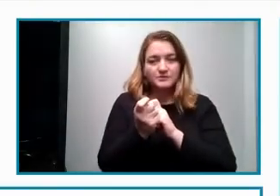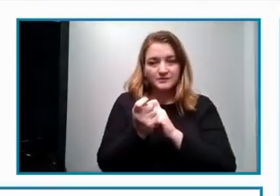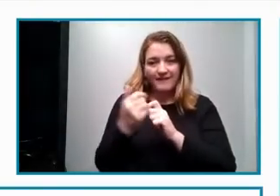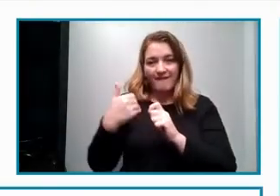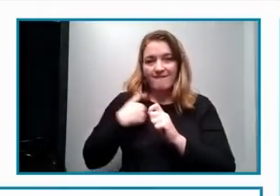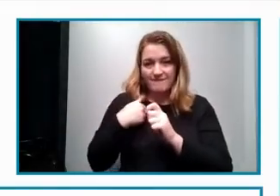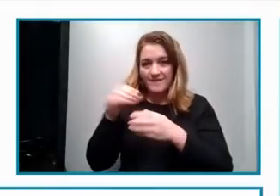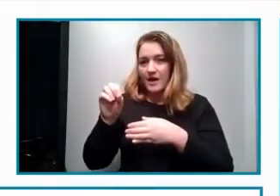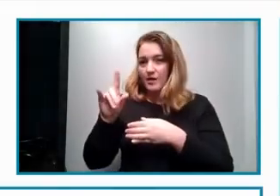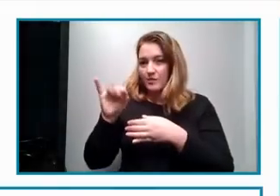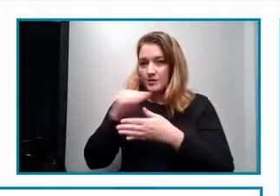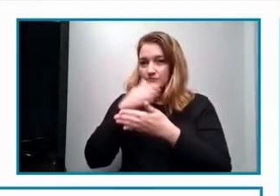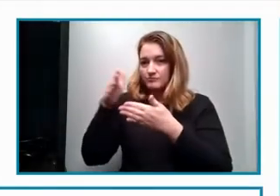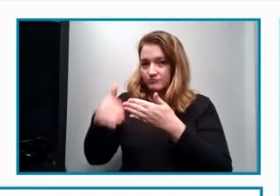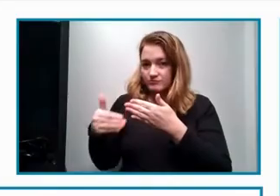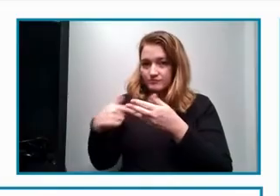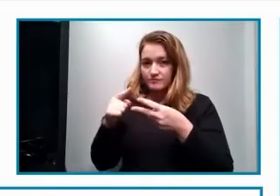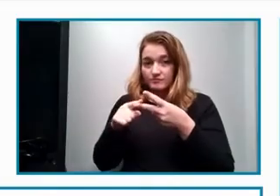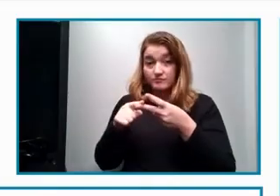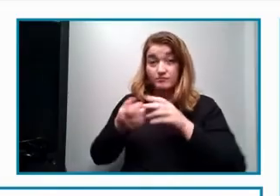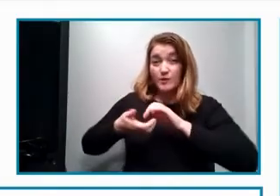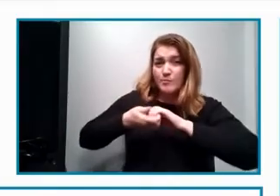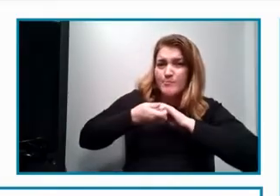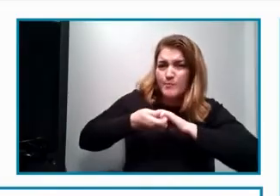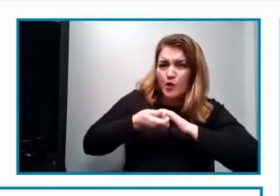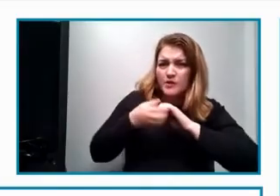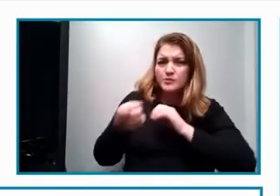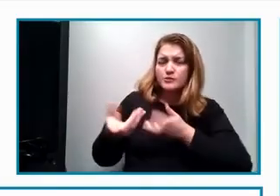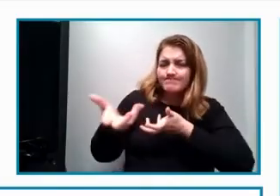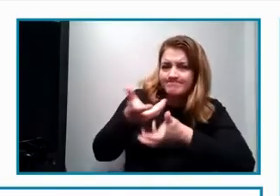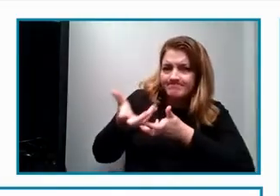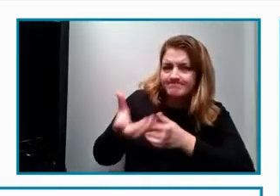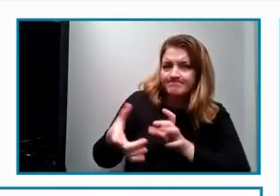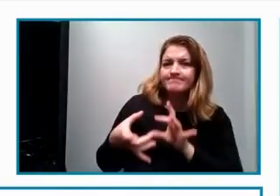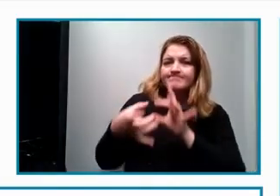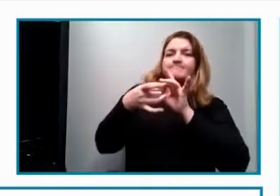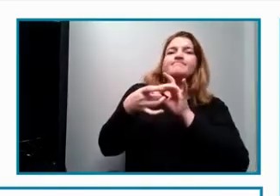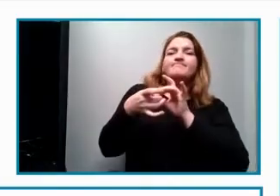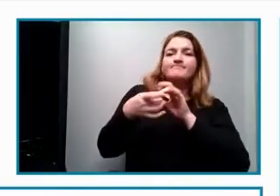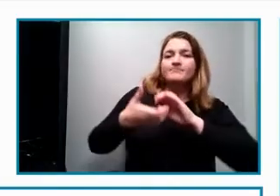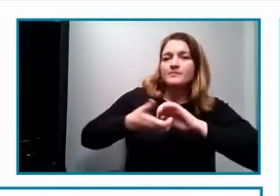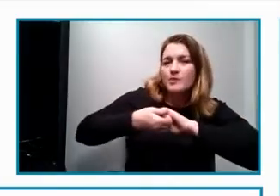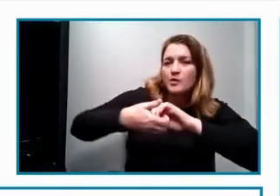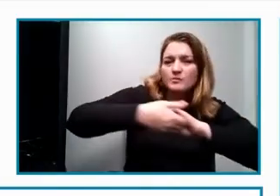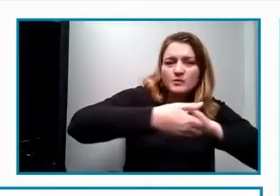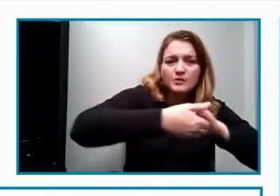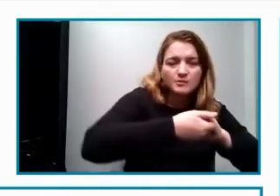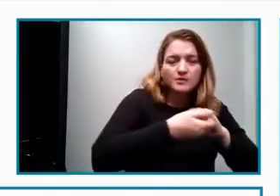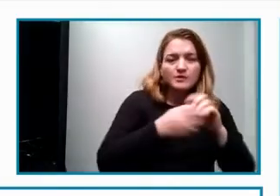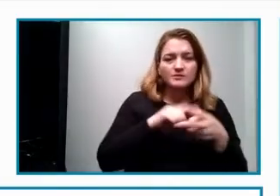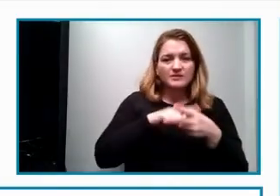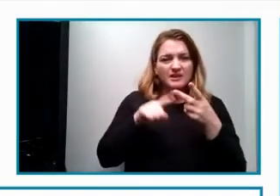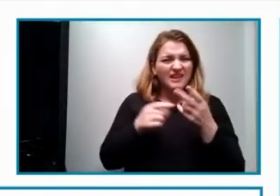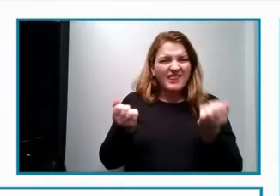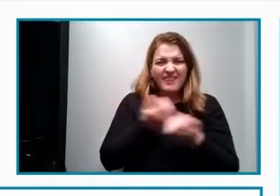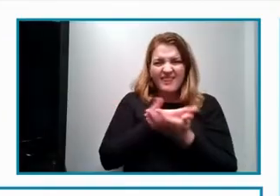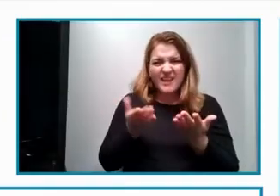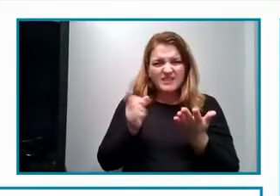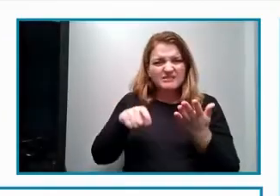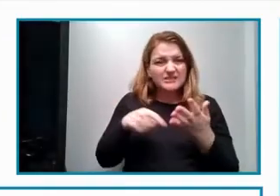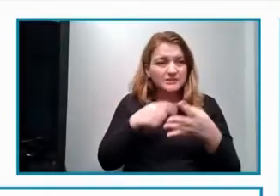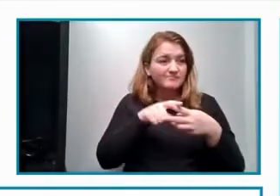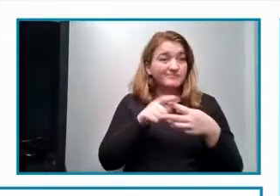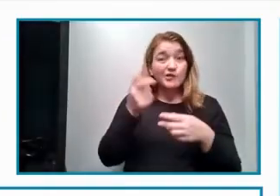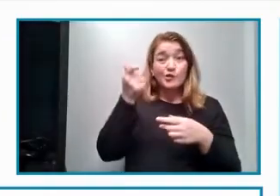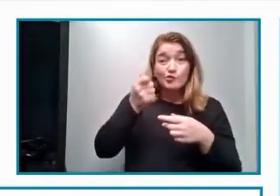delivered, partnerships that you create, and all of those administrative activities that keep the lights on: grant writing,